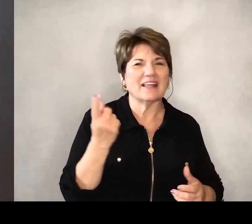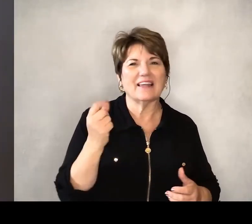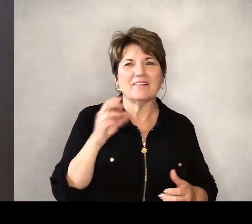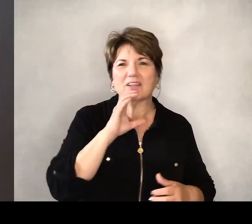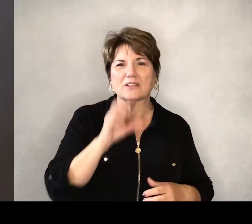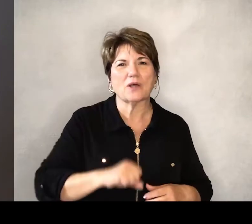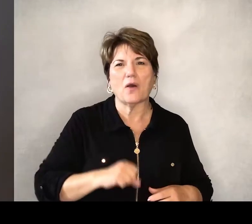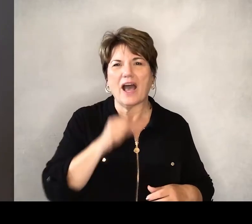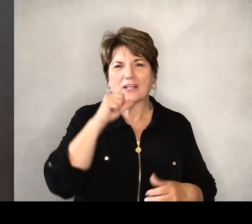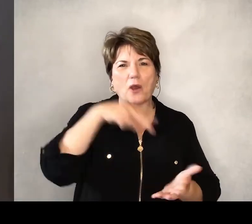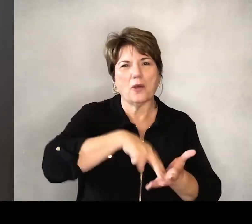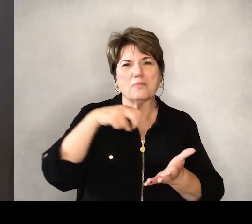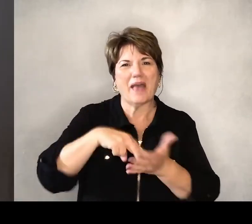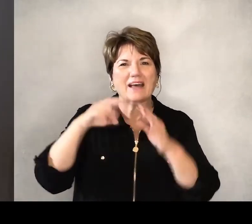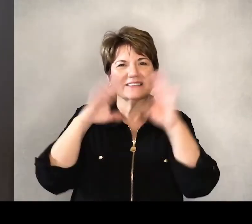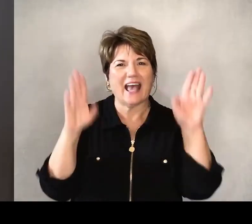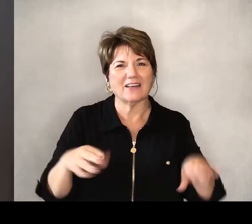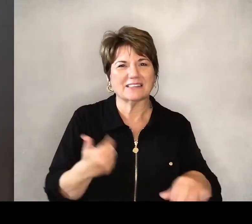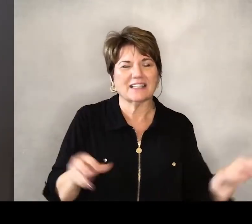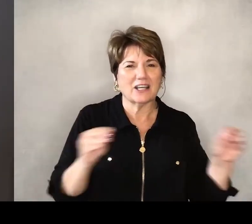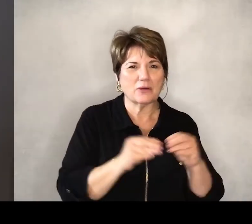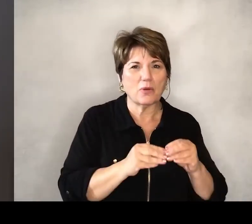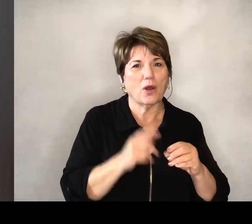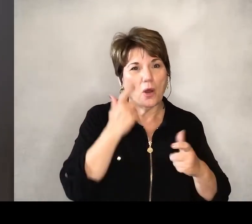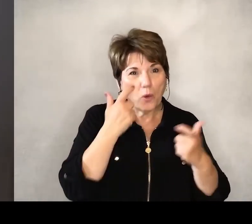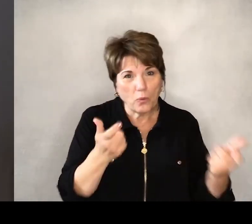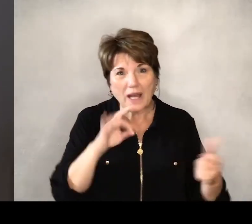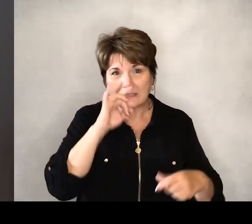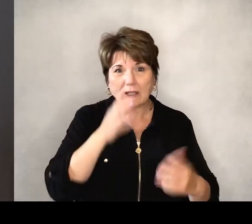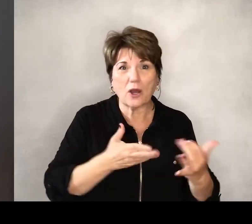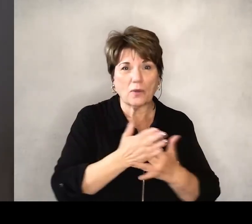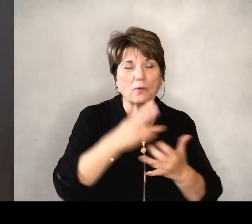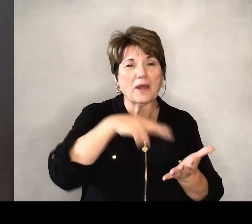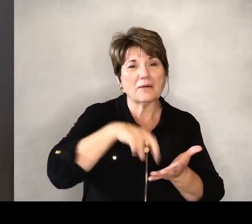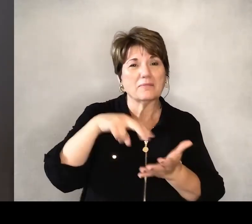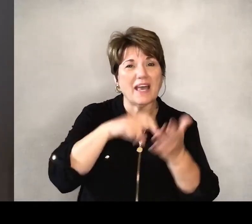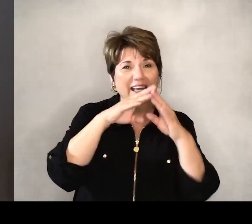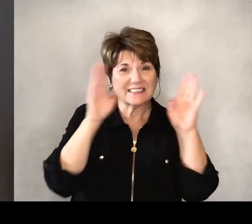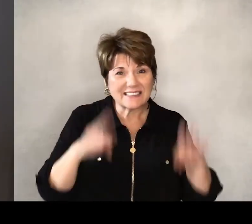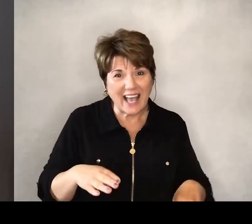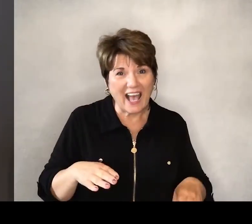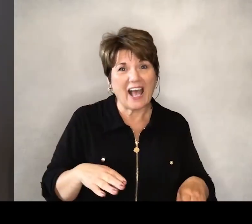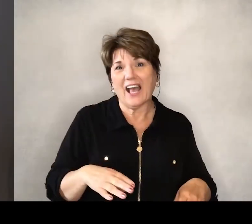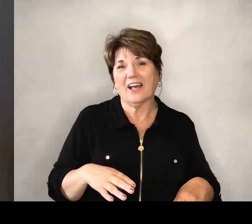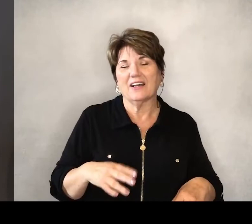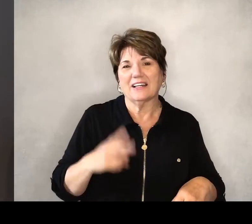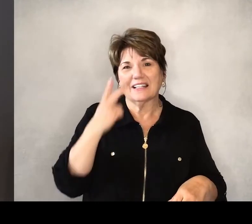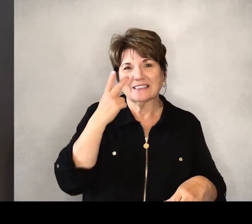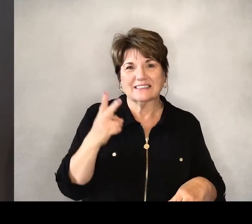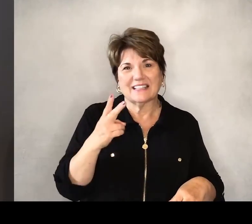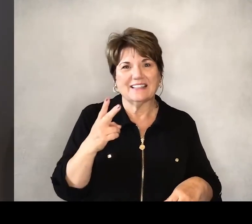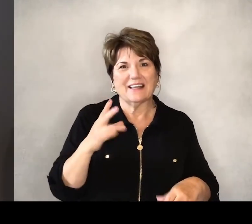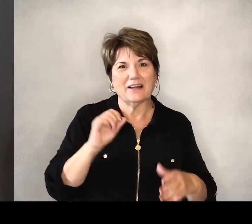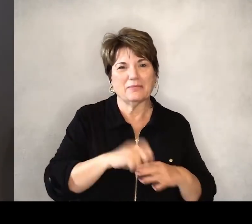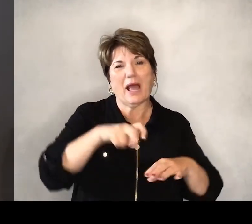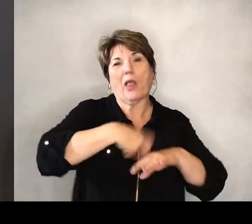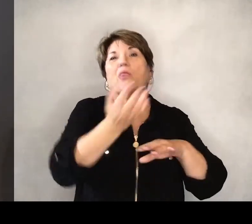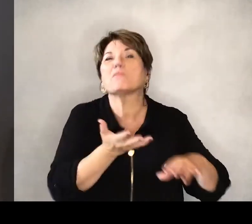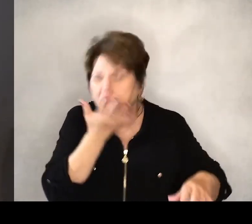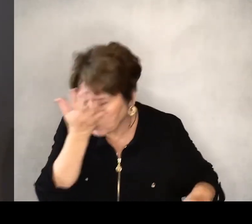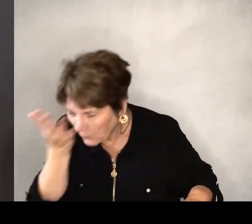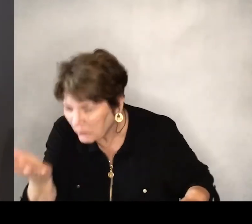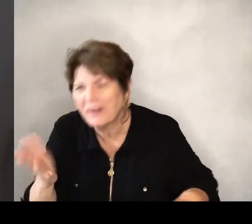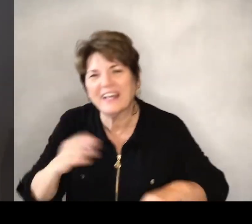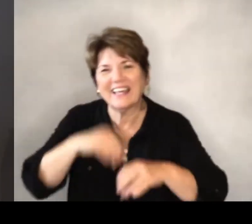don't do bounce houses. That's fine. Watching kids go through bounce houses and get completely like, watch them get like rug burns on their face and